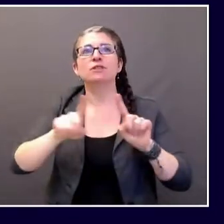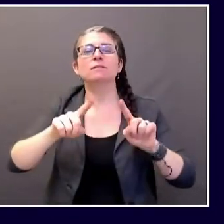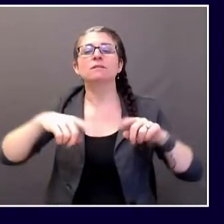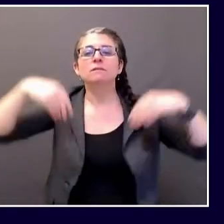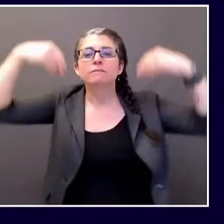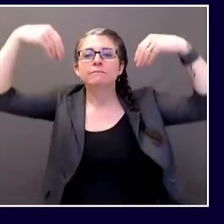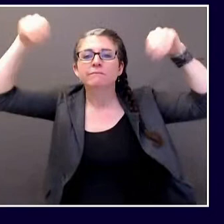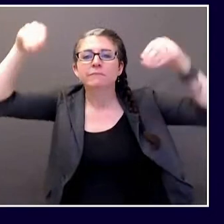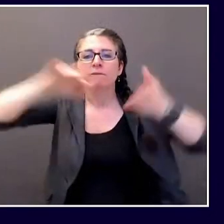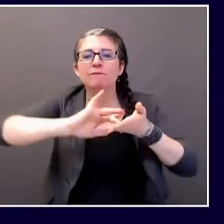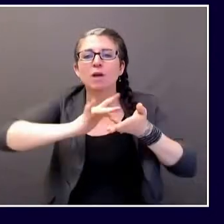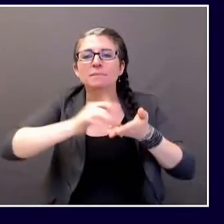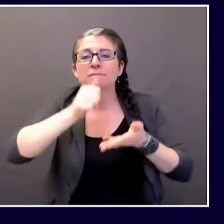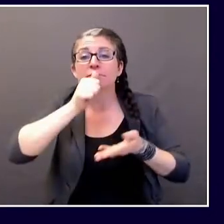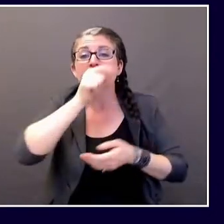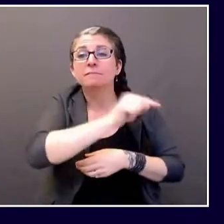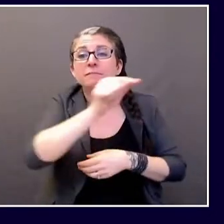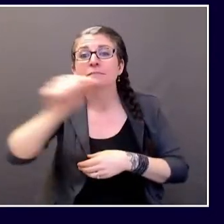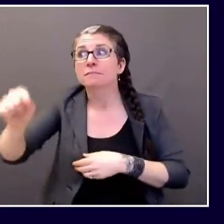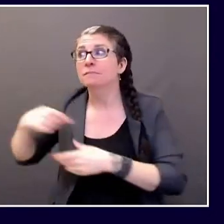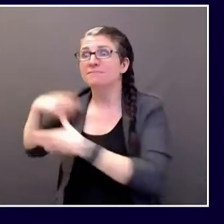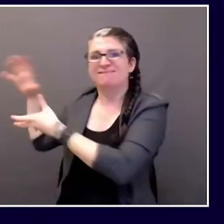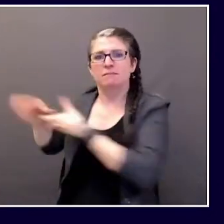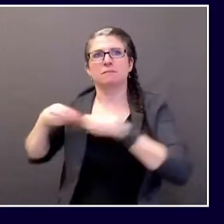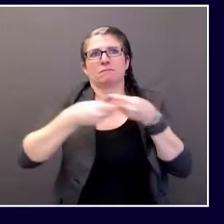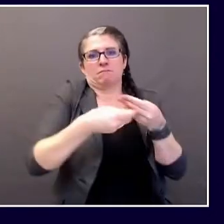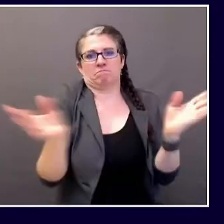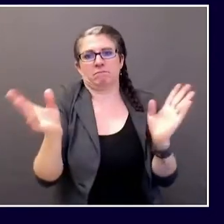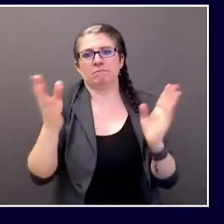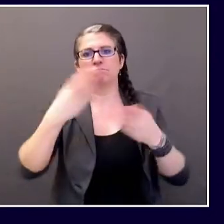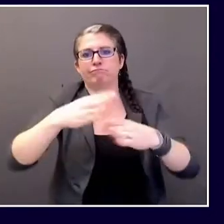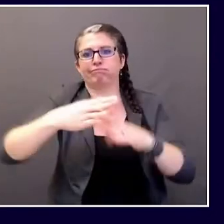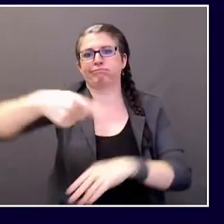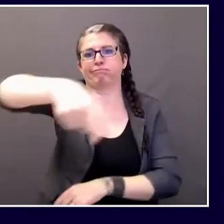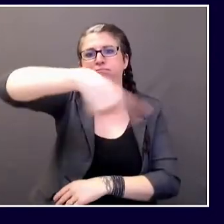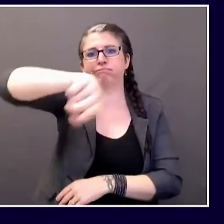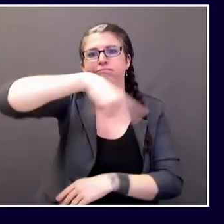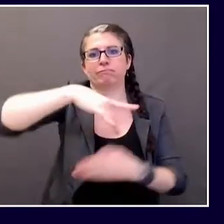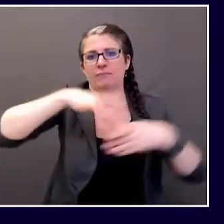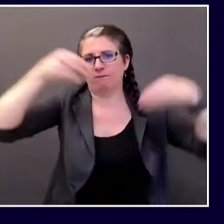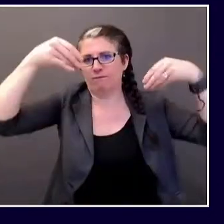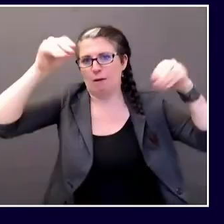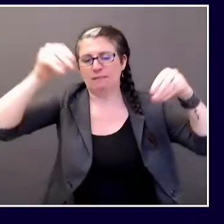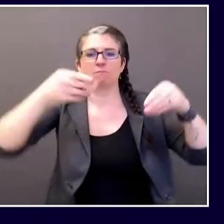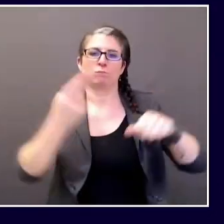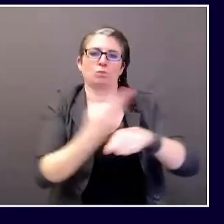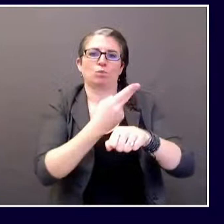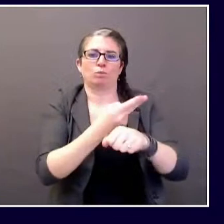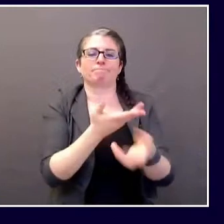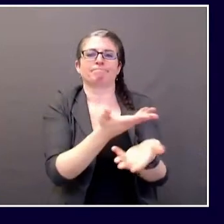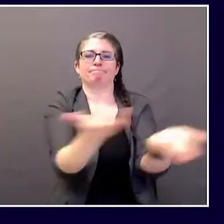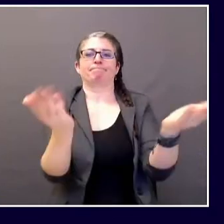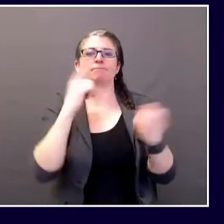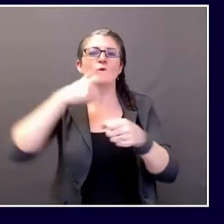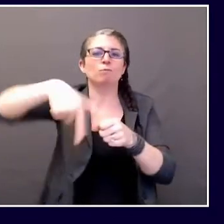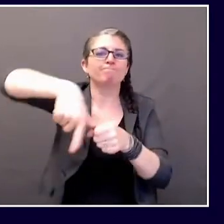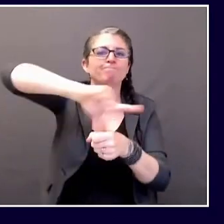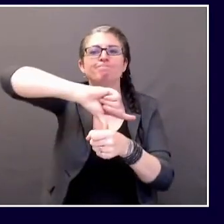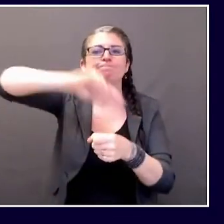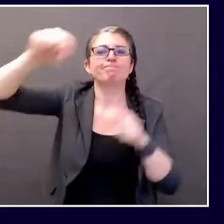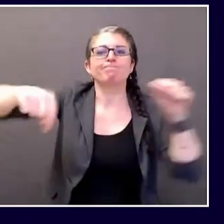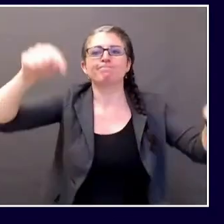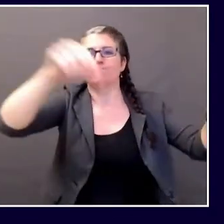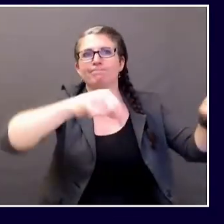looks like for the subsequent few weeks. The way that the vaccine was produced is that the vaccine was produced